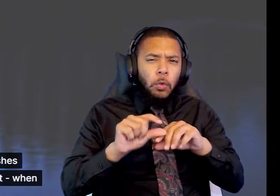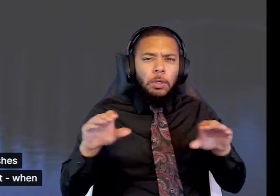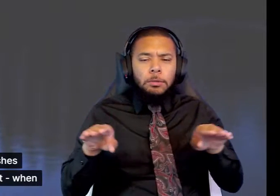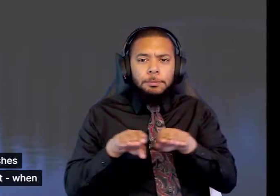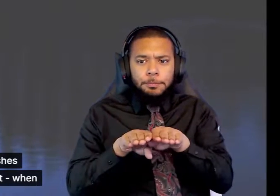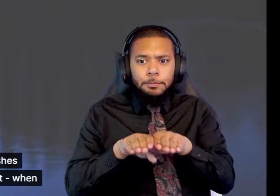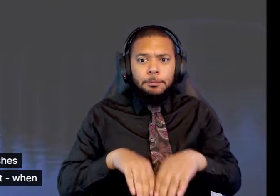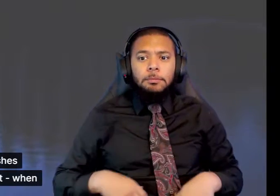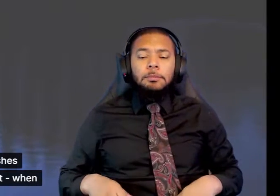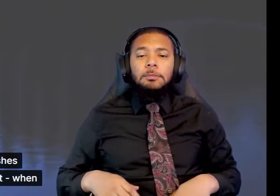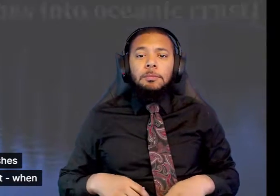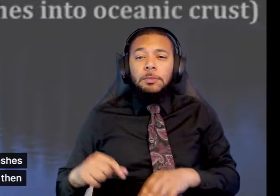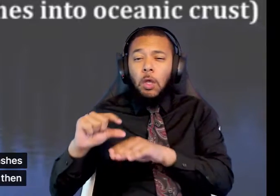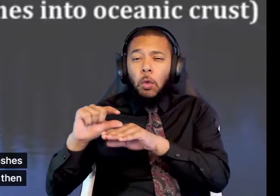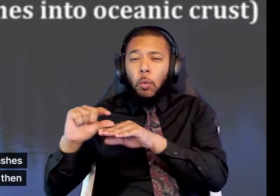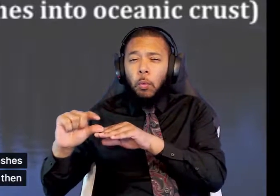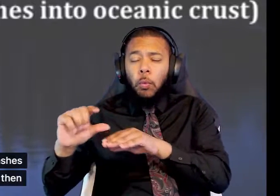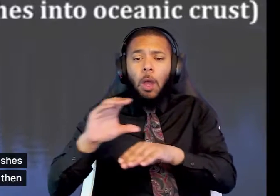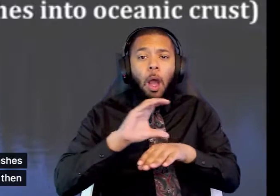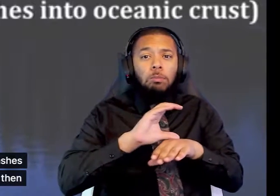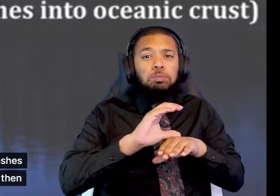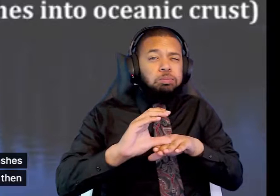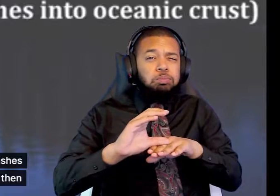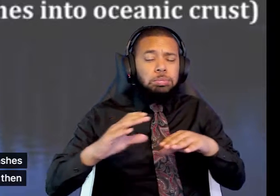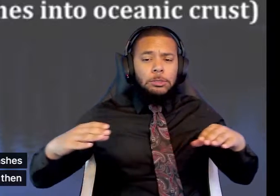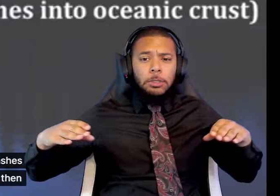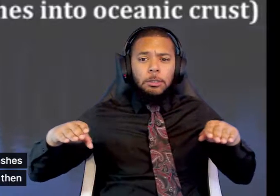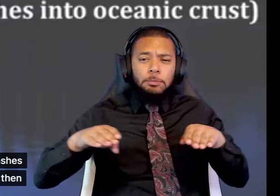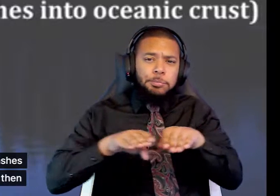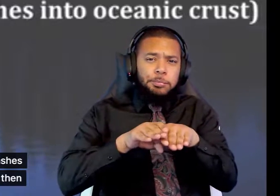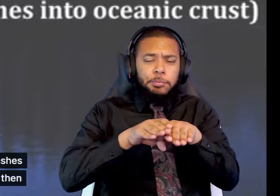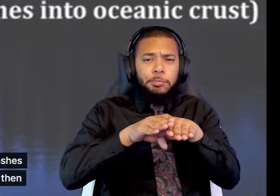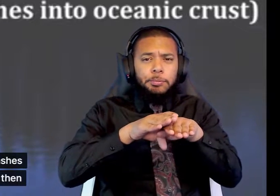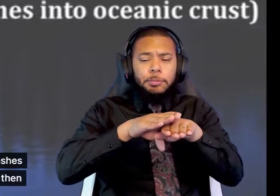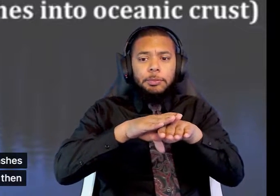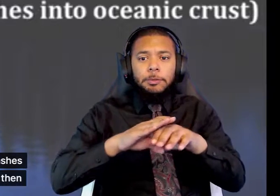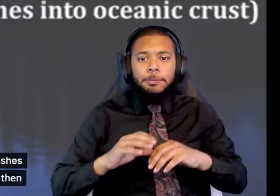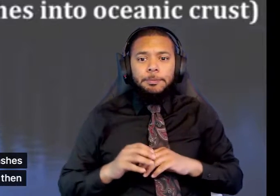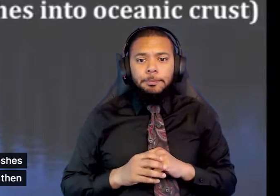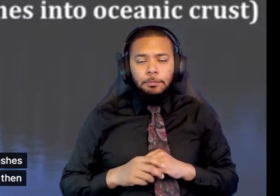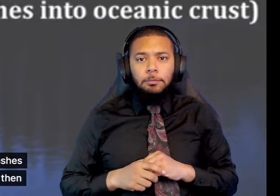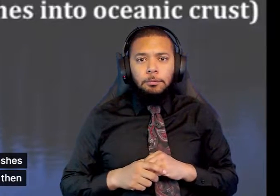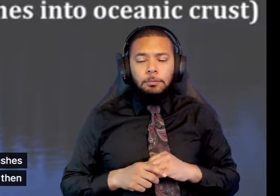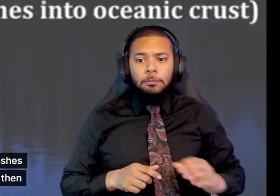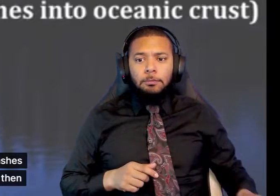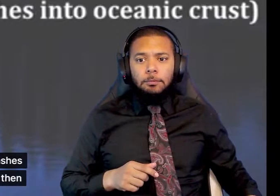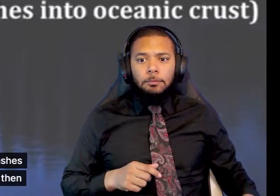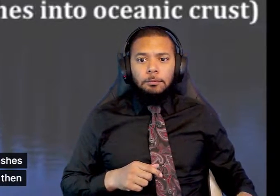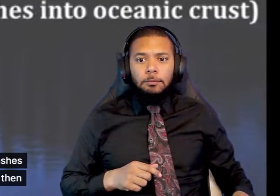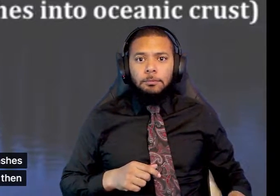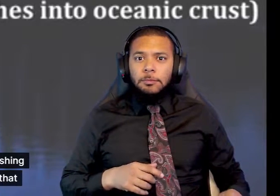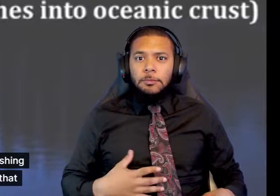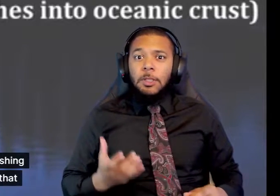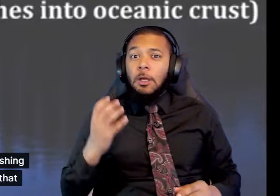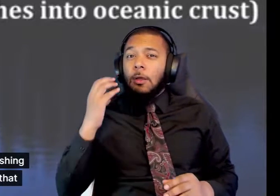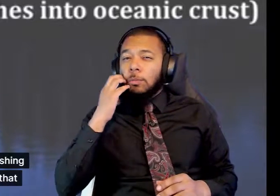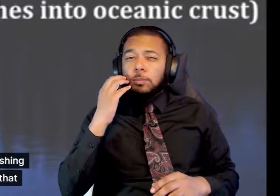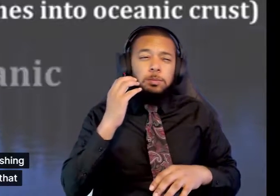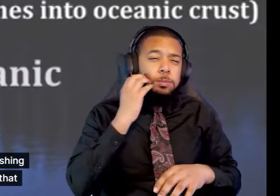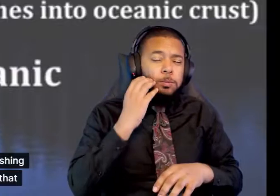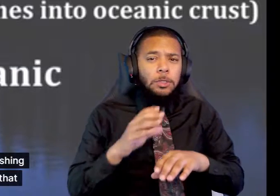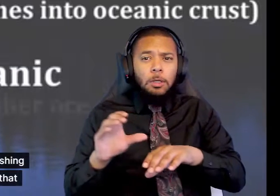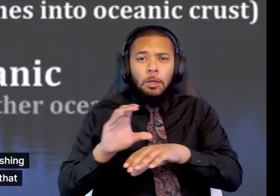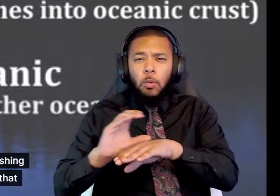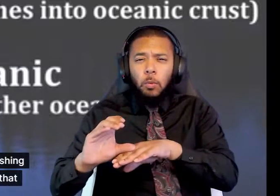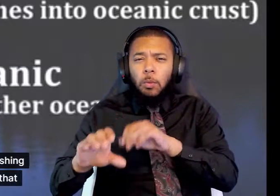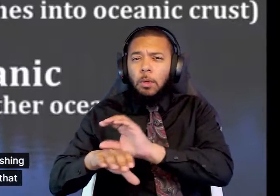to oceanic crust, when the less dense continental crust crashes into more dense oceanic crust. And then sometimes we